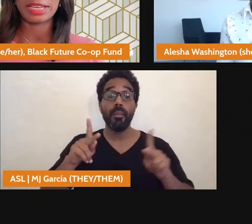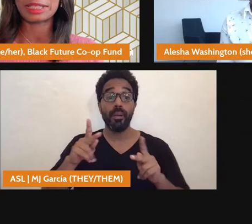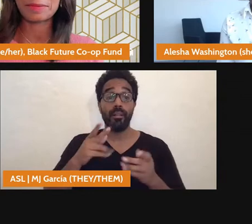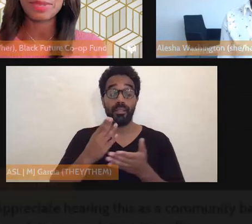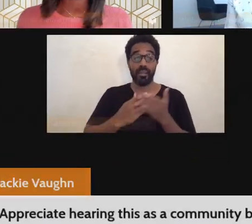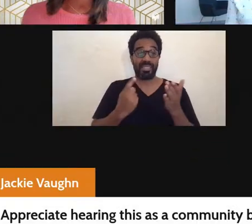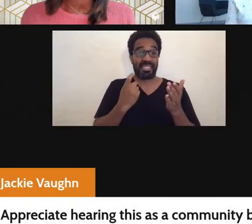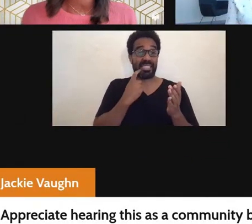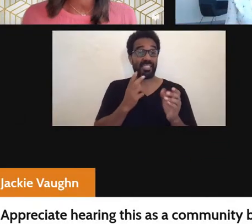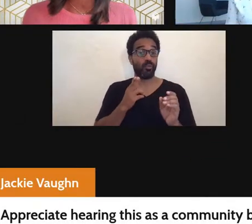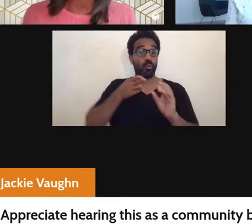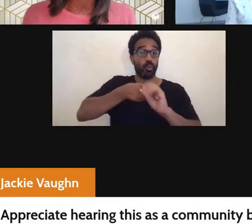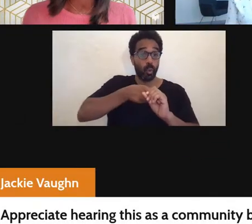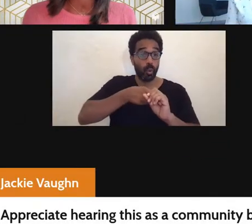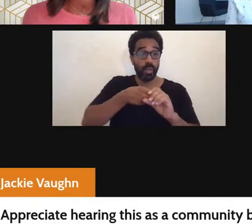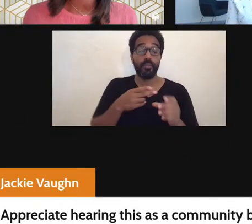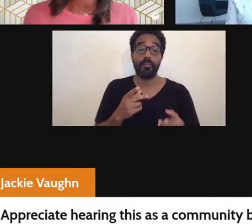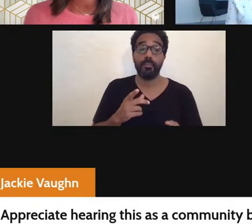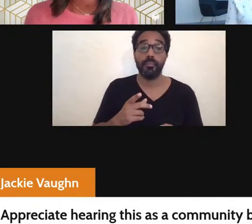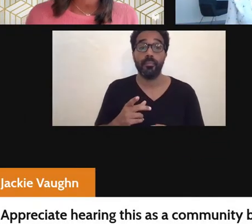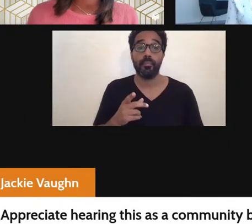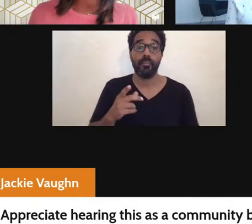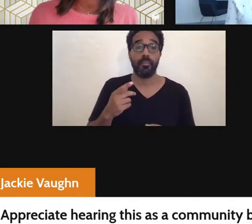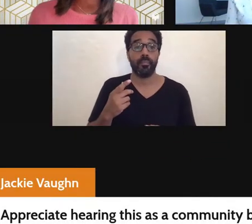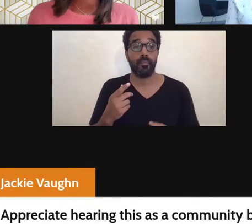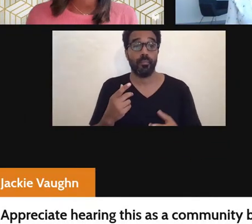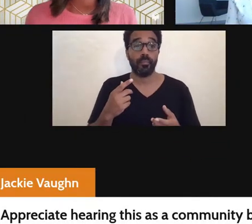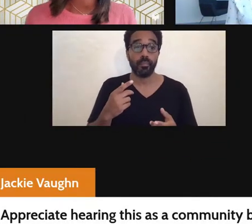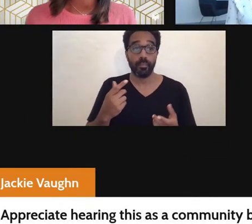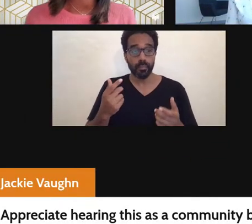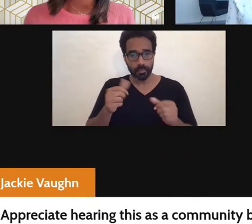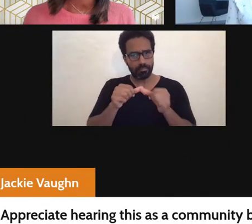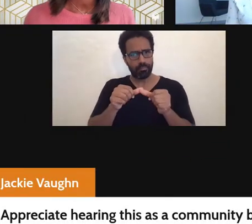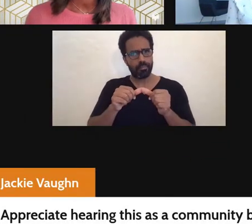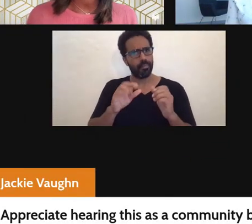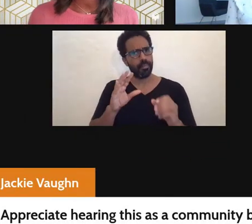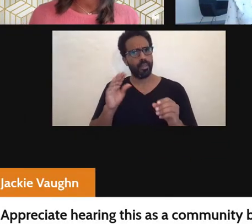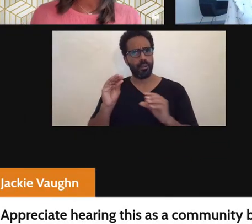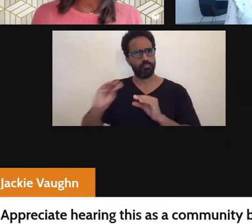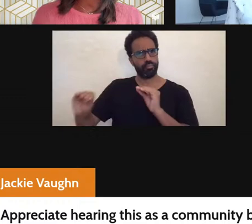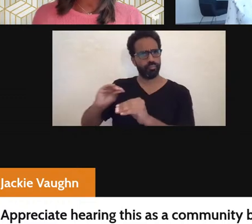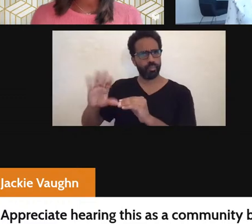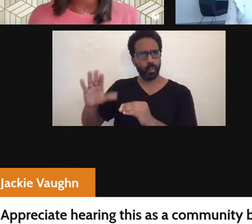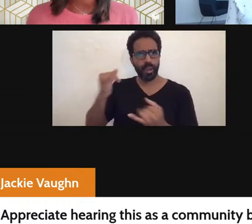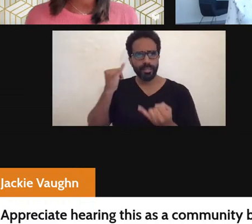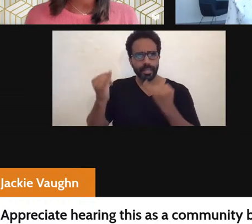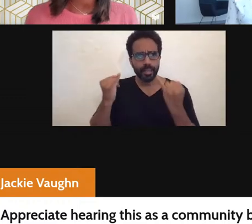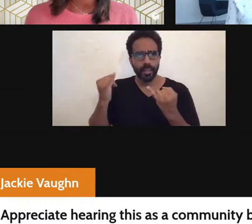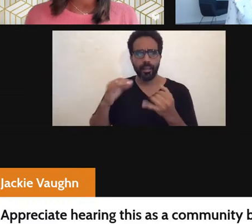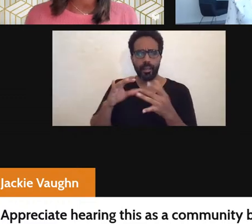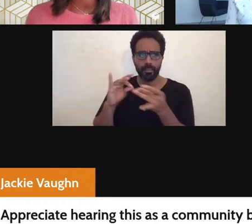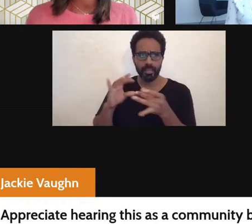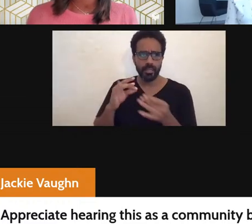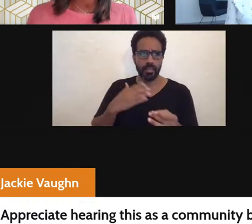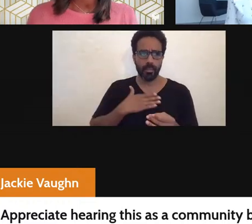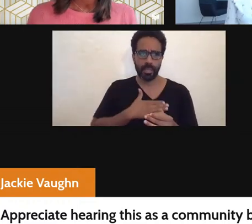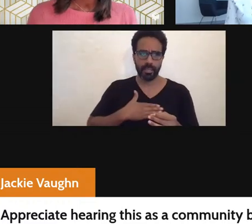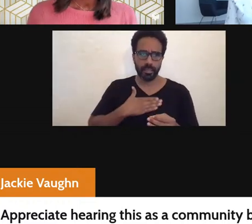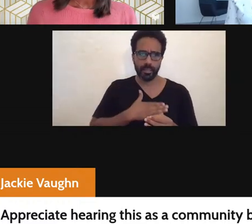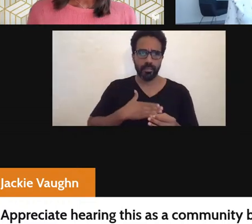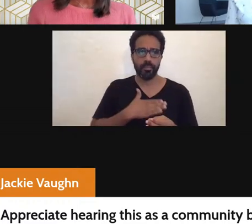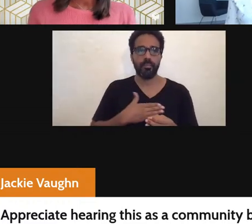kind of get a glimpse of what you've learned in this conversation. So continue to put your takeaways in the comment section. We really appreciate